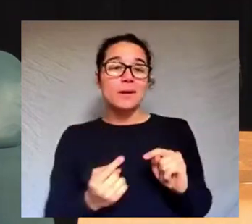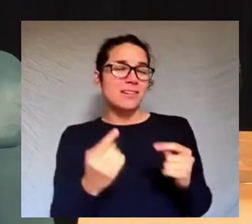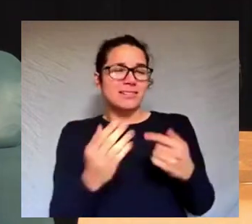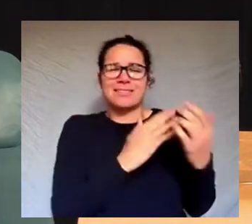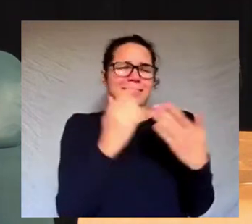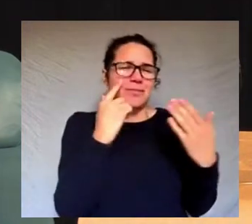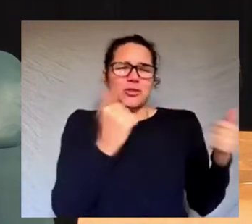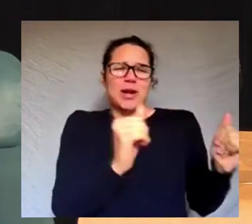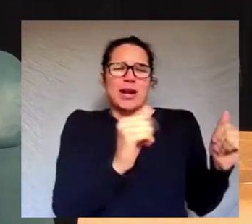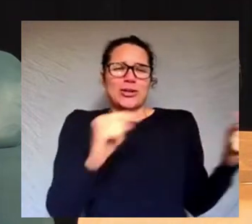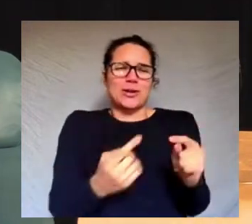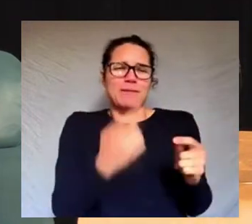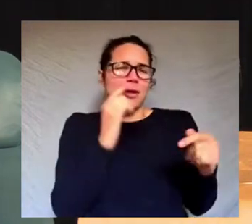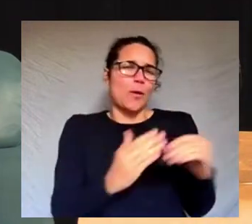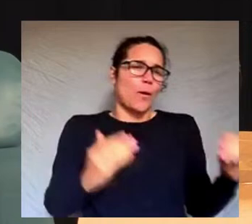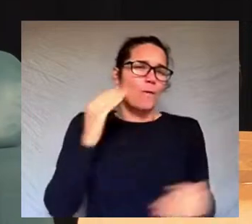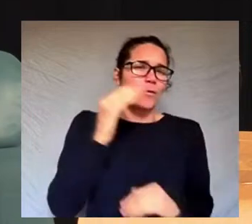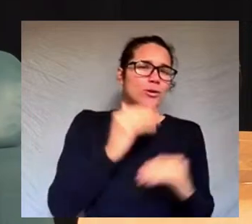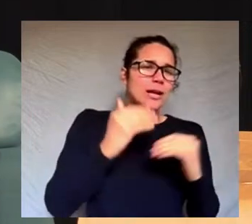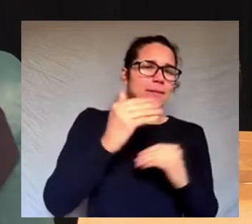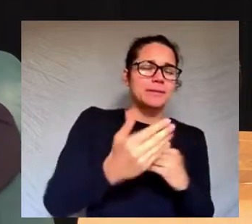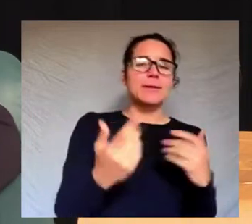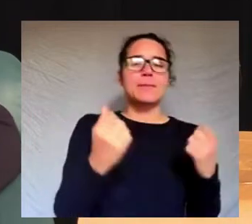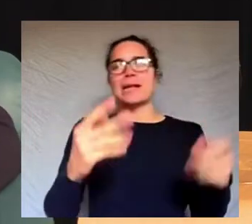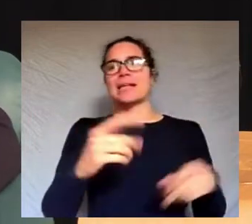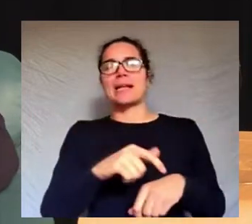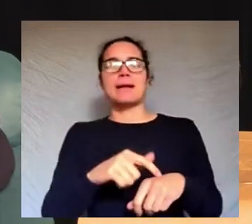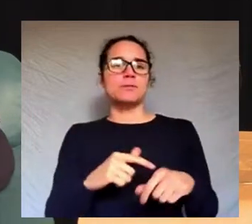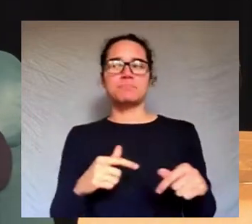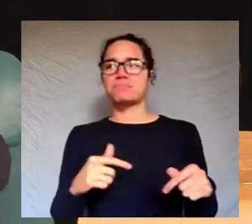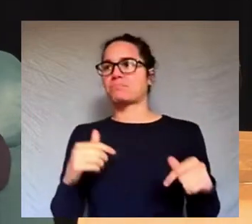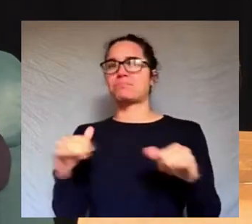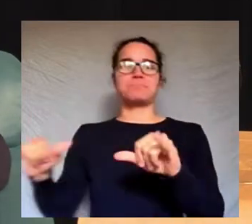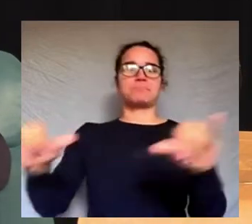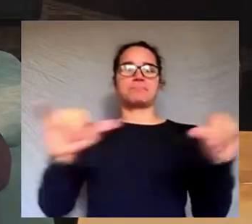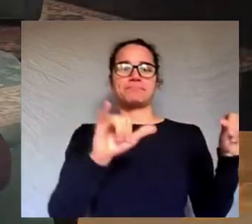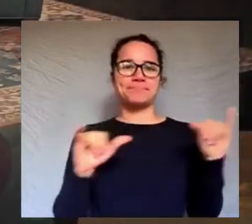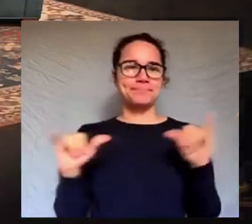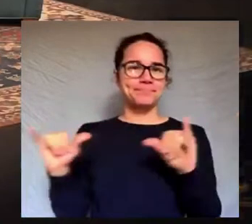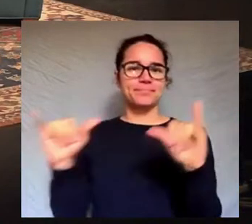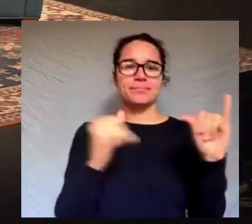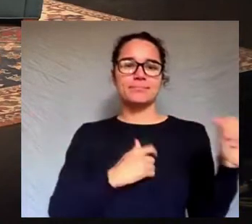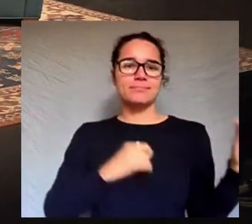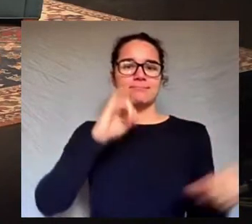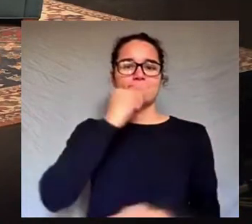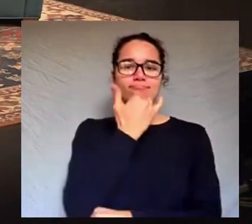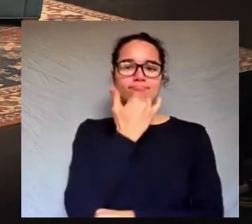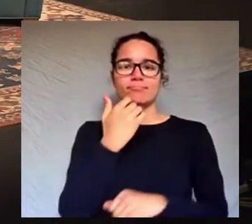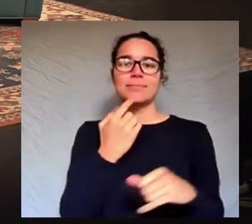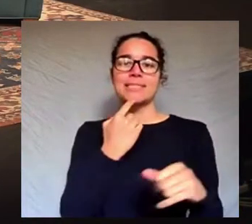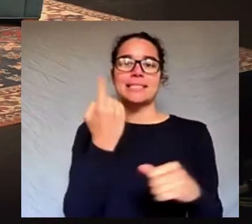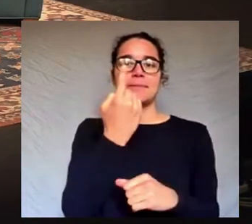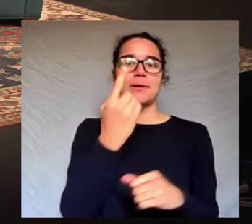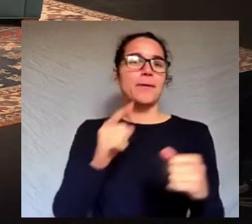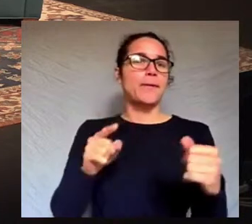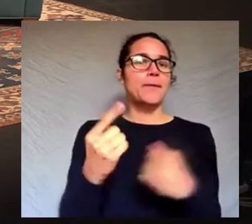if they overstepped. How many times has any of us overstepped and said something that came across in an unkind